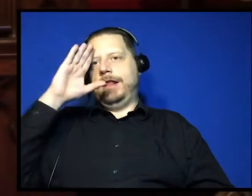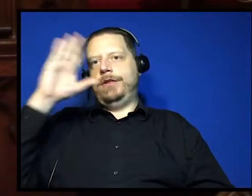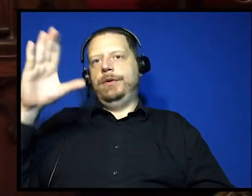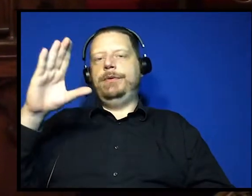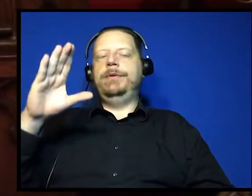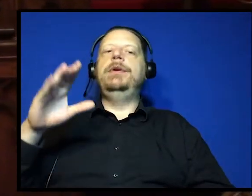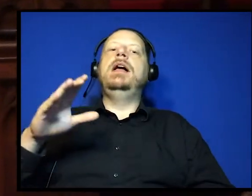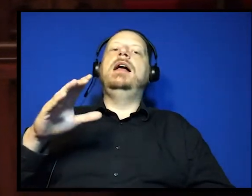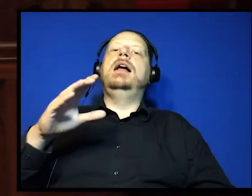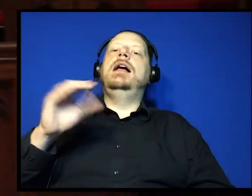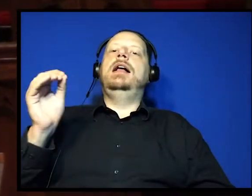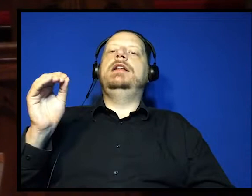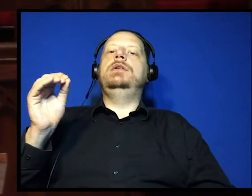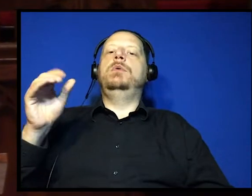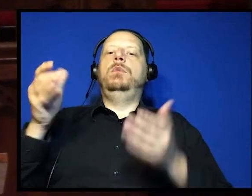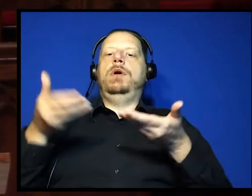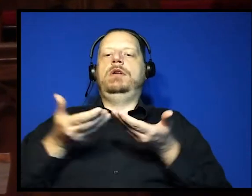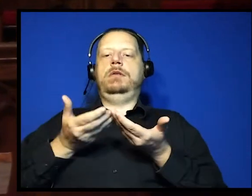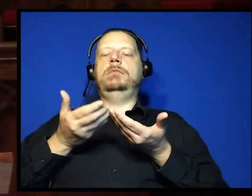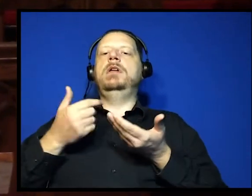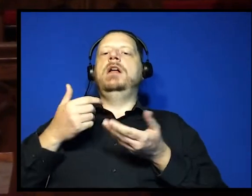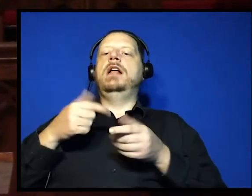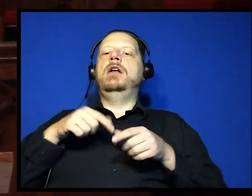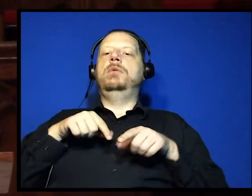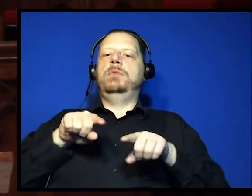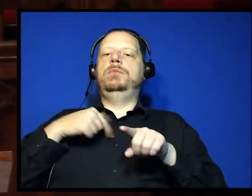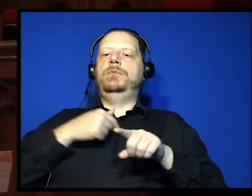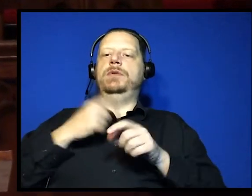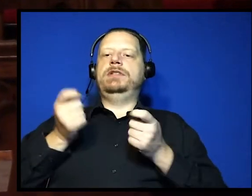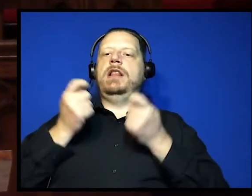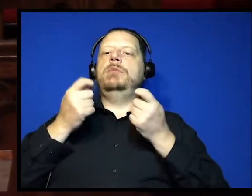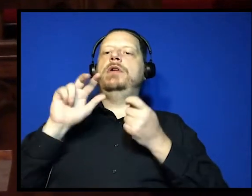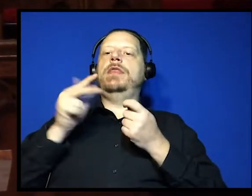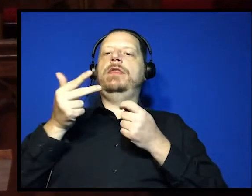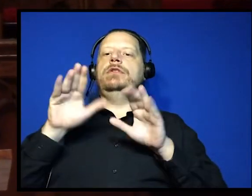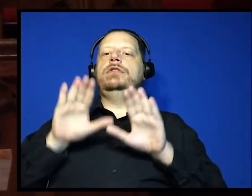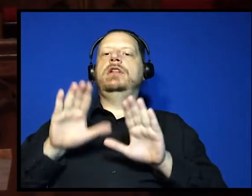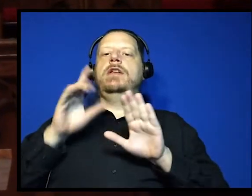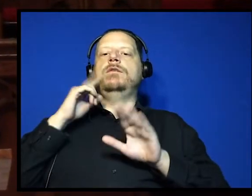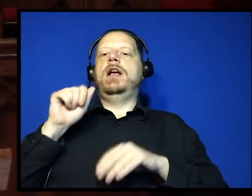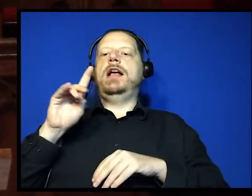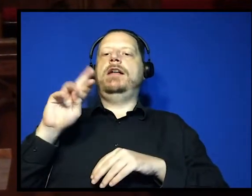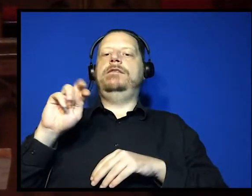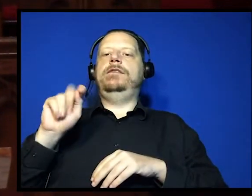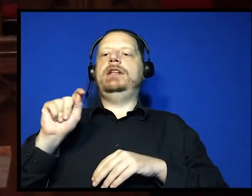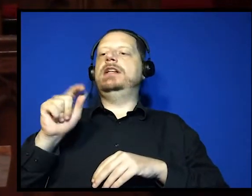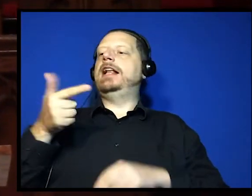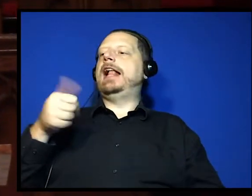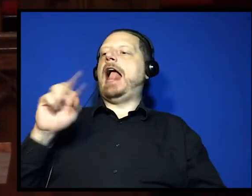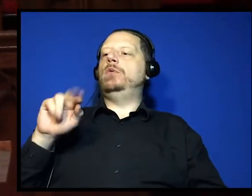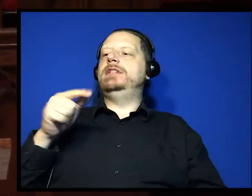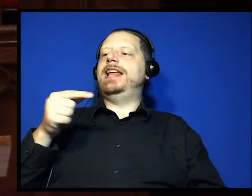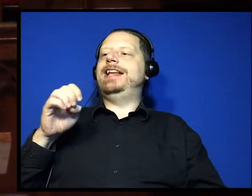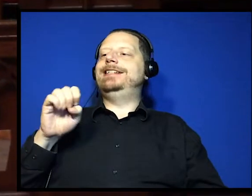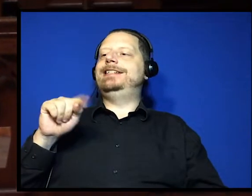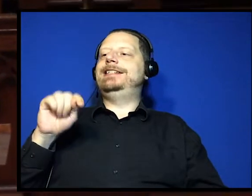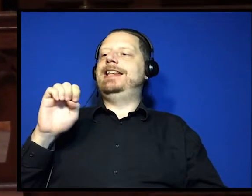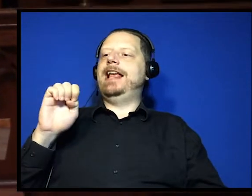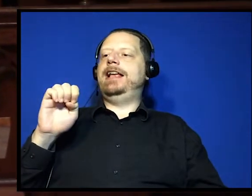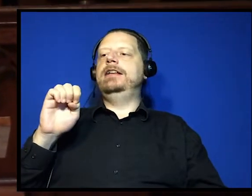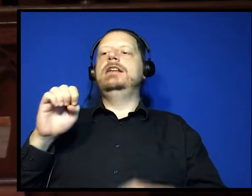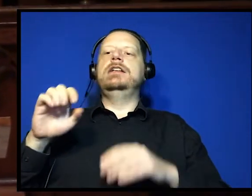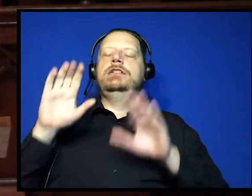Hello and welcome as we celebrate this third Sunday of Advent, Gaudete